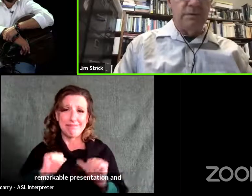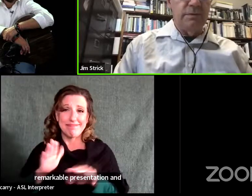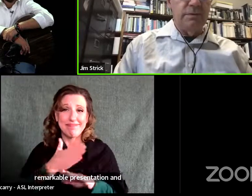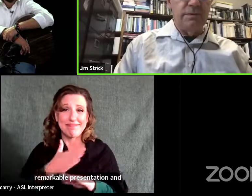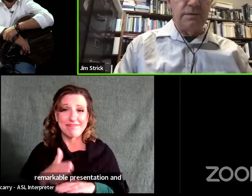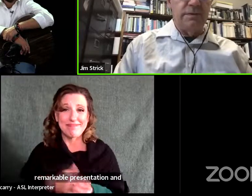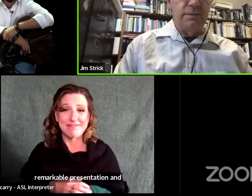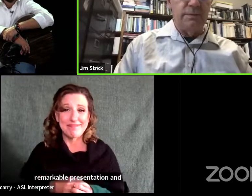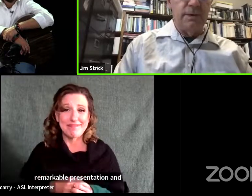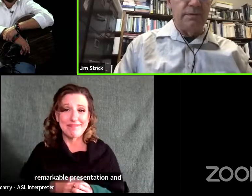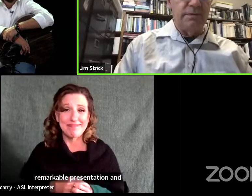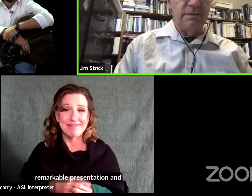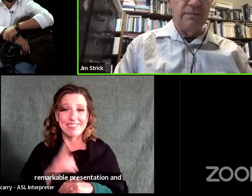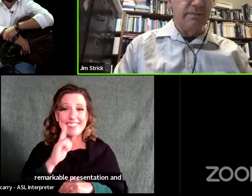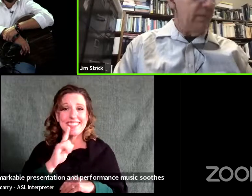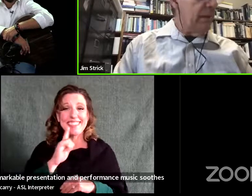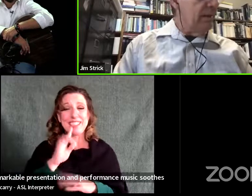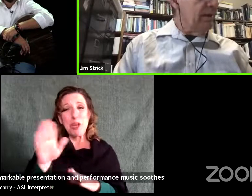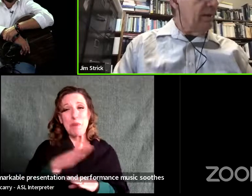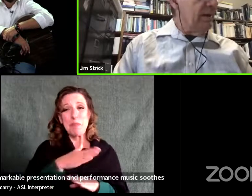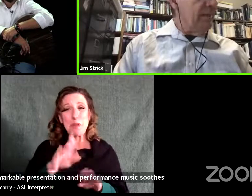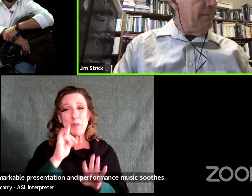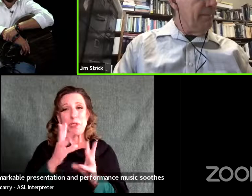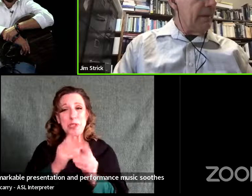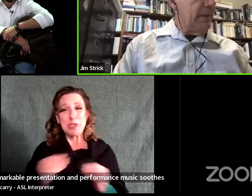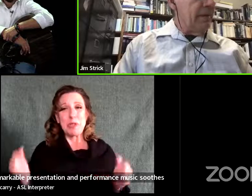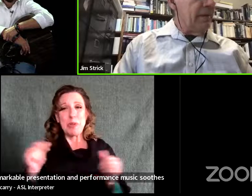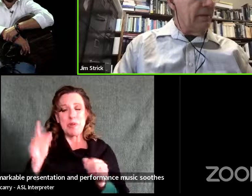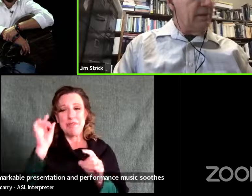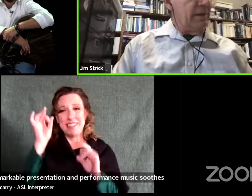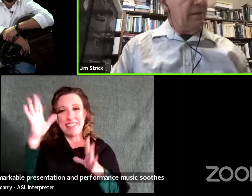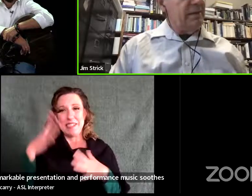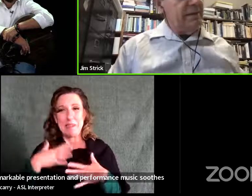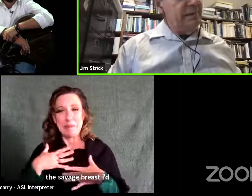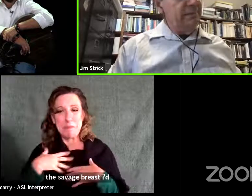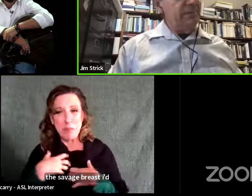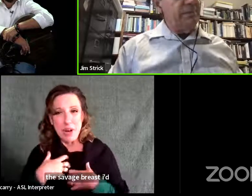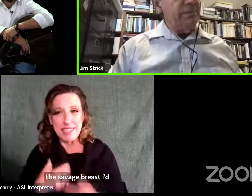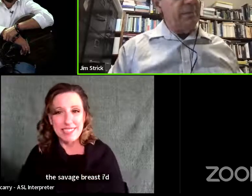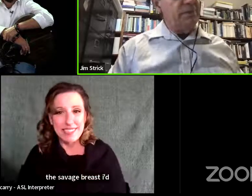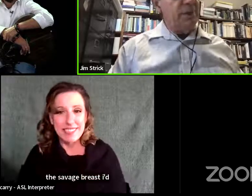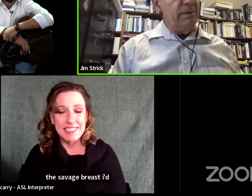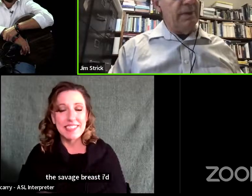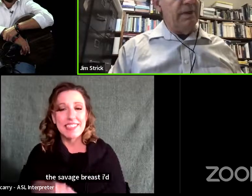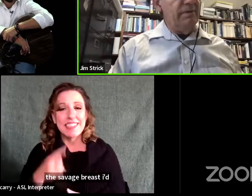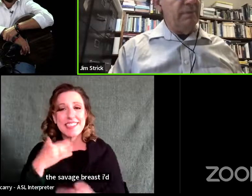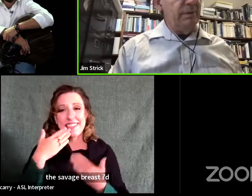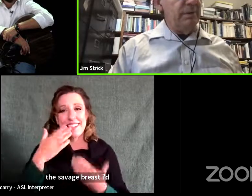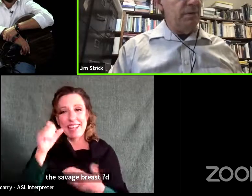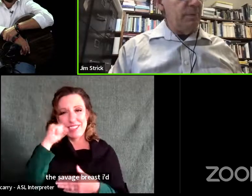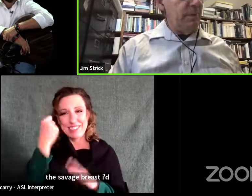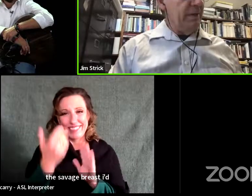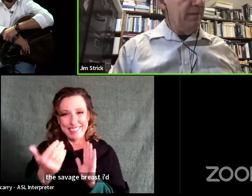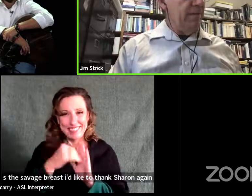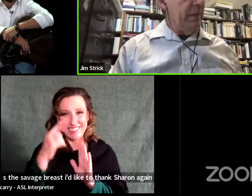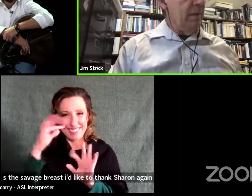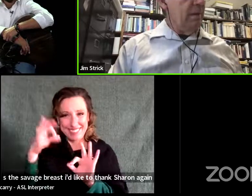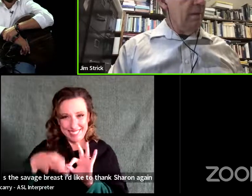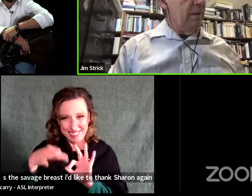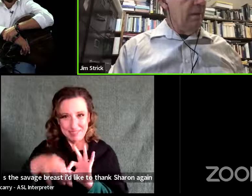Music soothes the savage breast. I'd like to thank Sharon again for